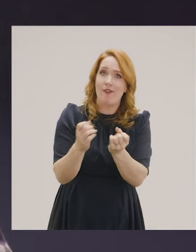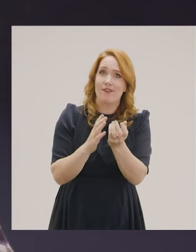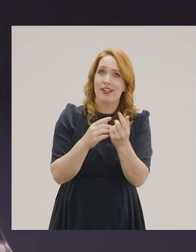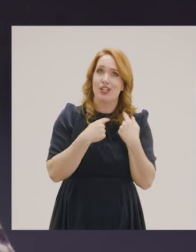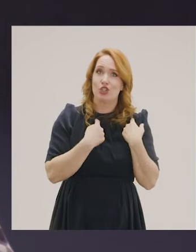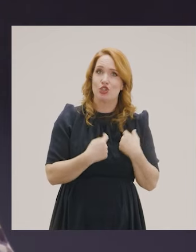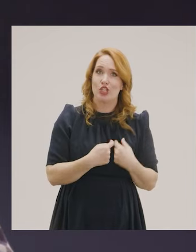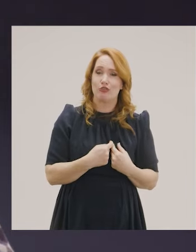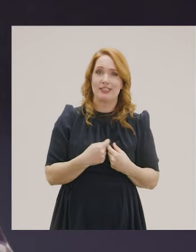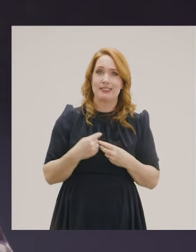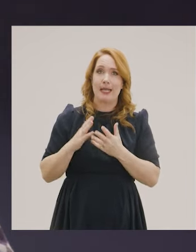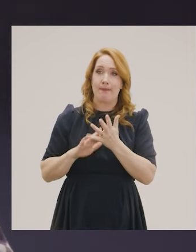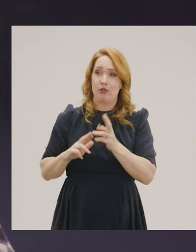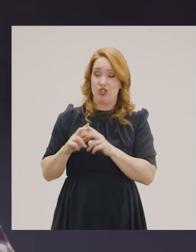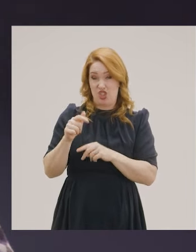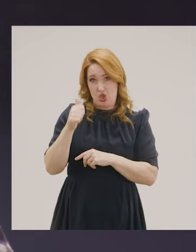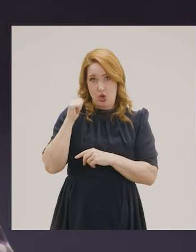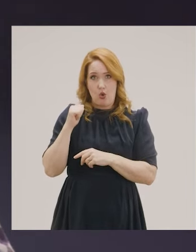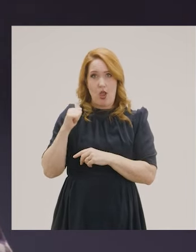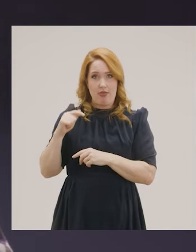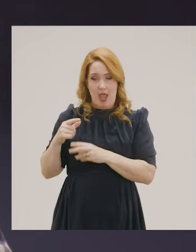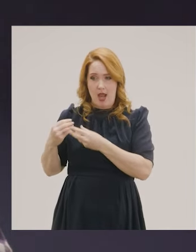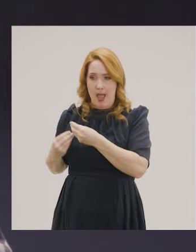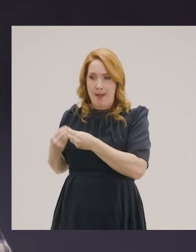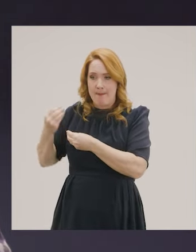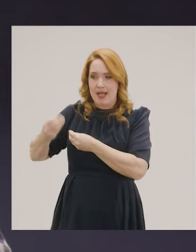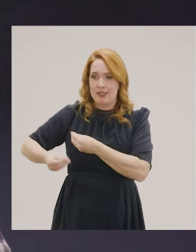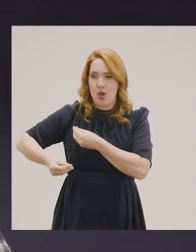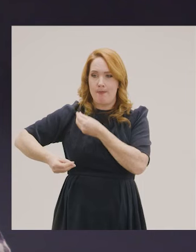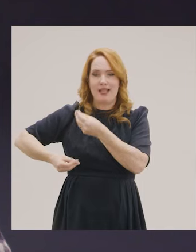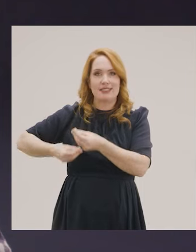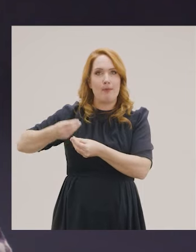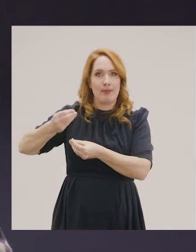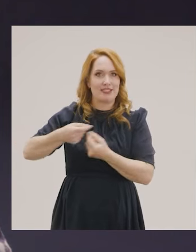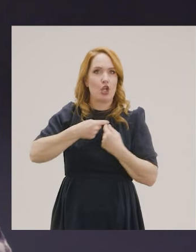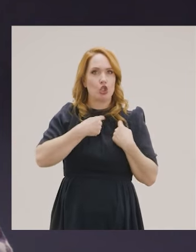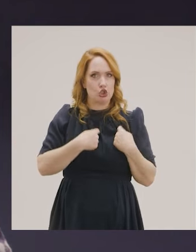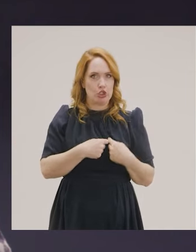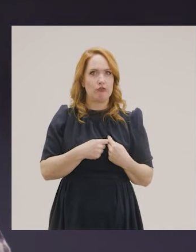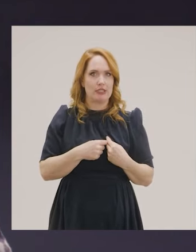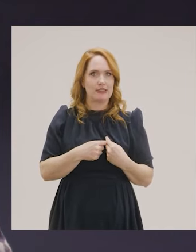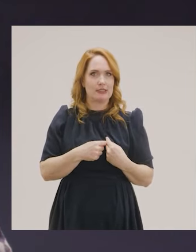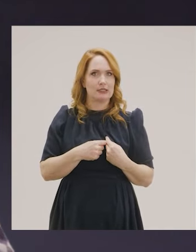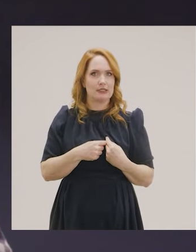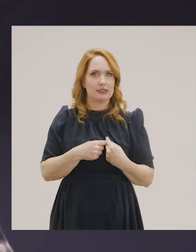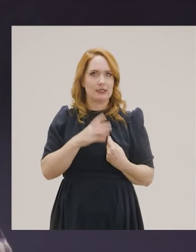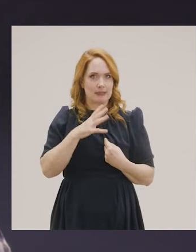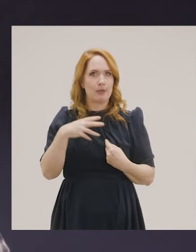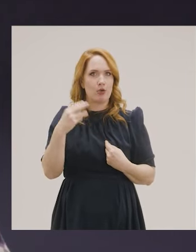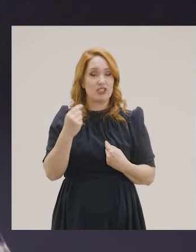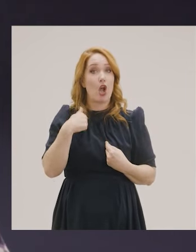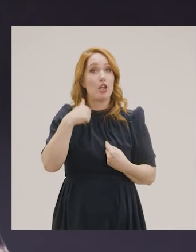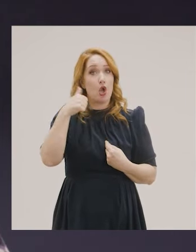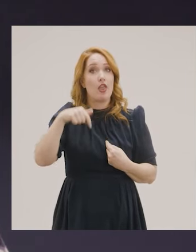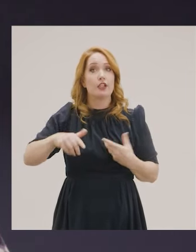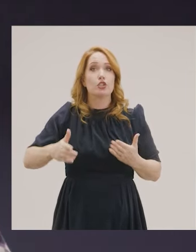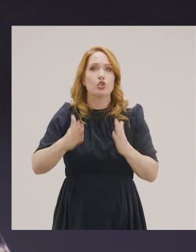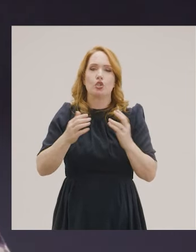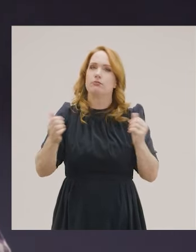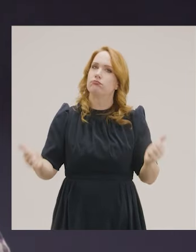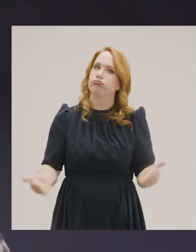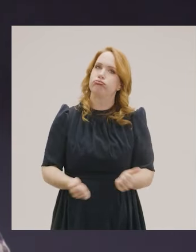And many of you have, I know as well. Do you know what? Generosity does pass down through the generations. And I know we have massively